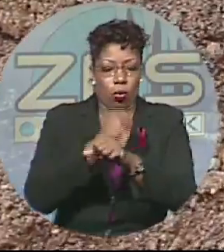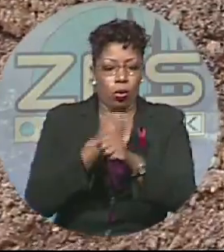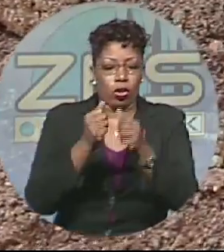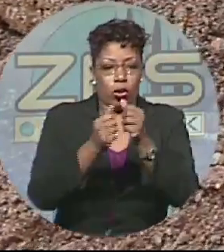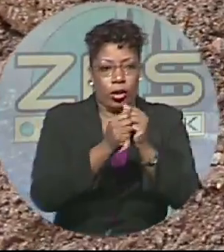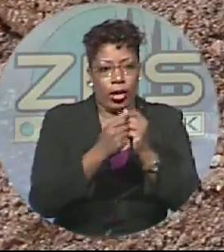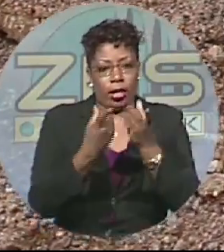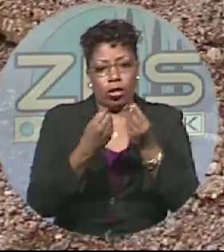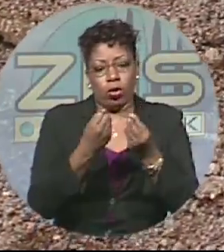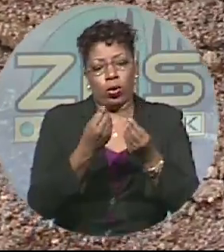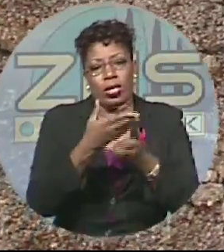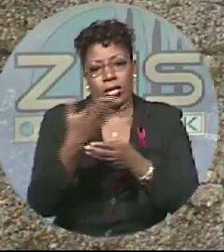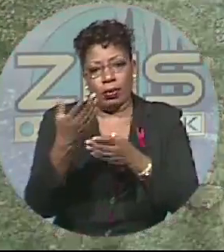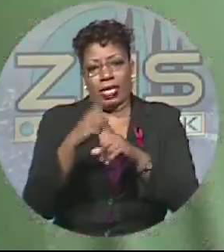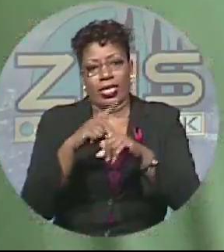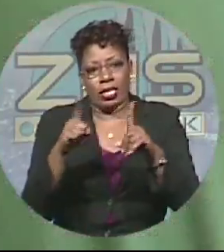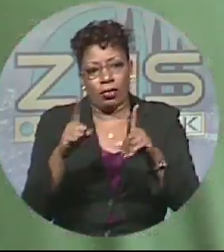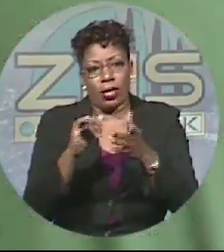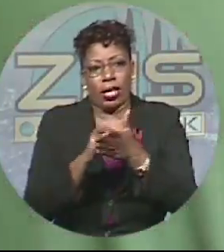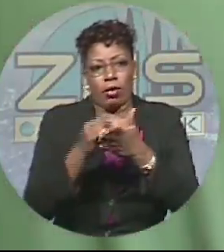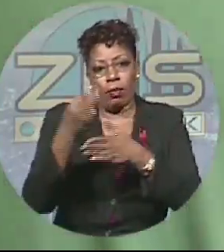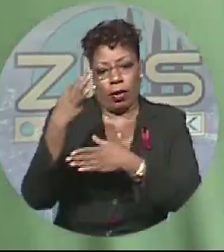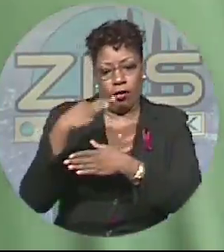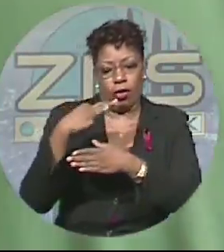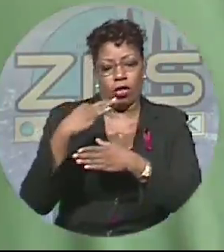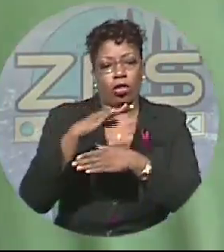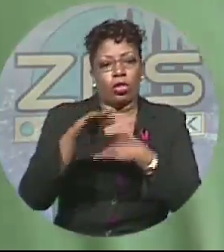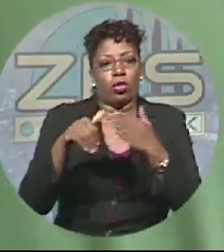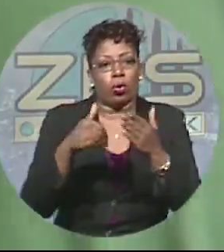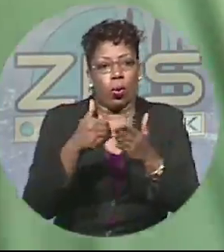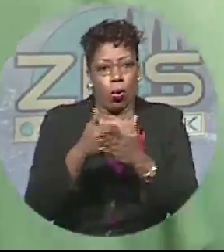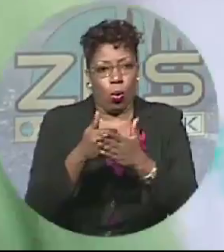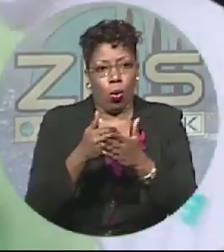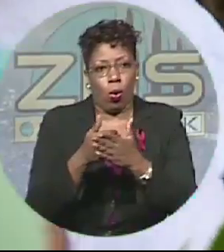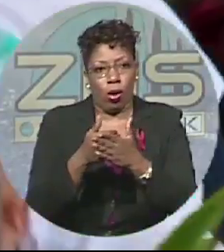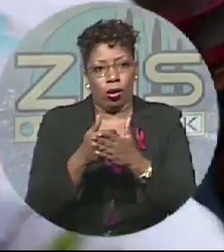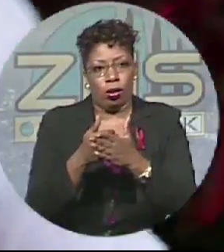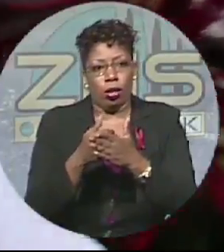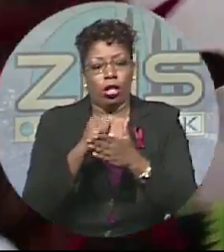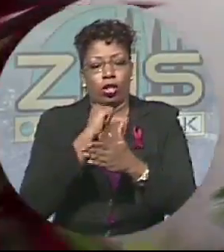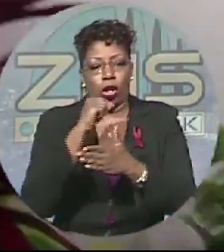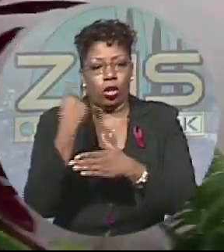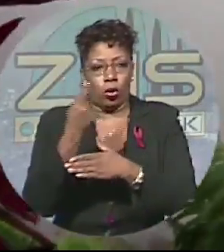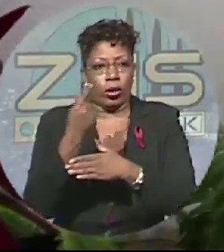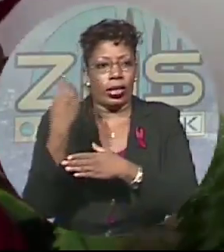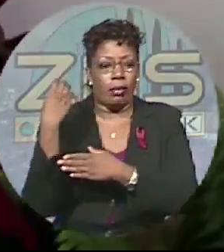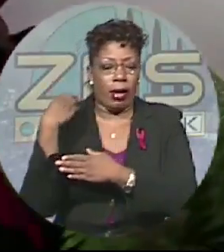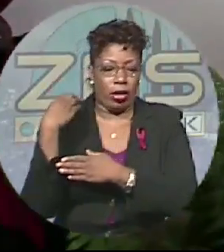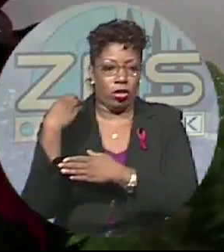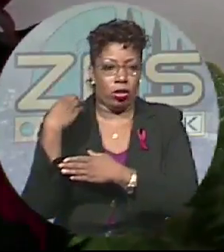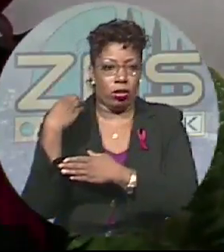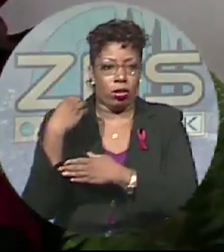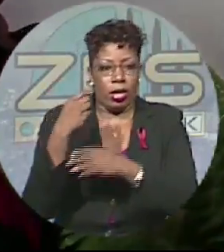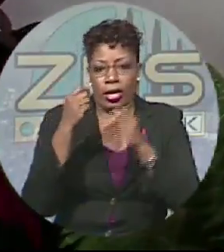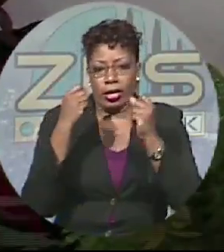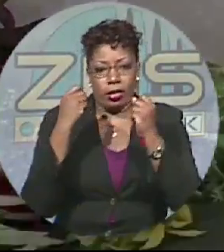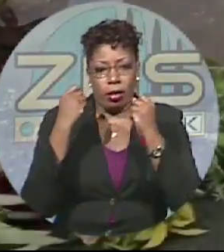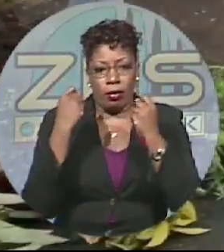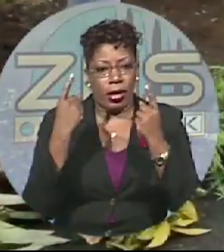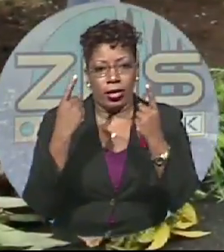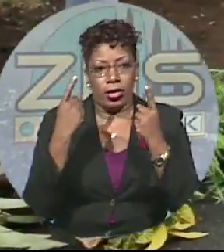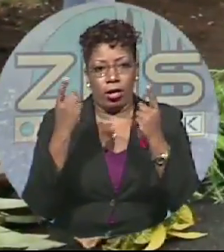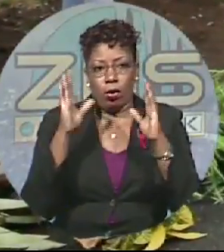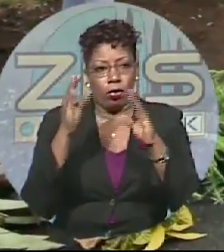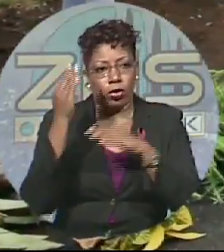be beneficial to all in the corporations, not just managers. And it's amazing to know that